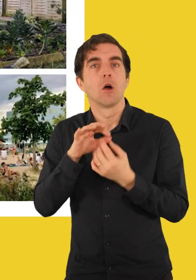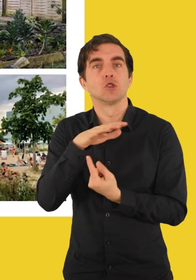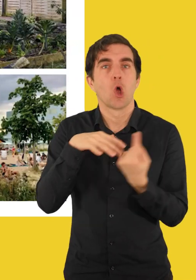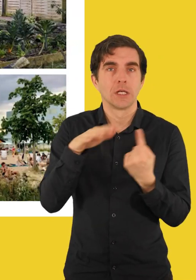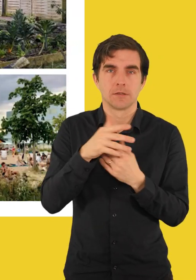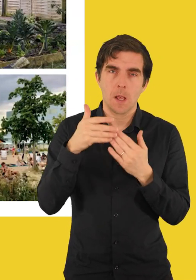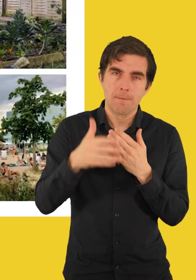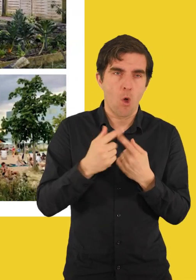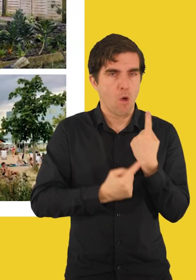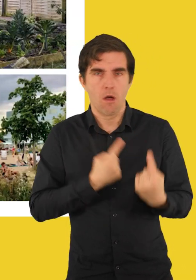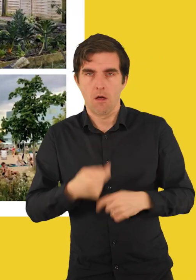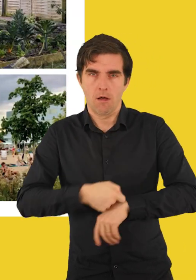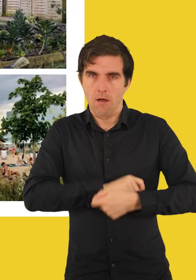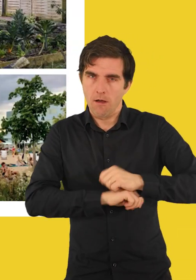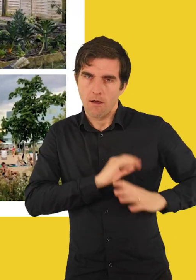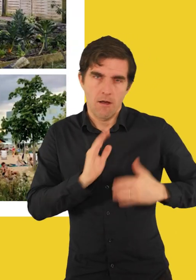society, making them